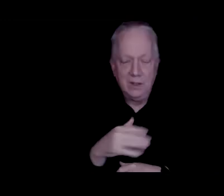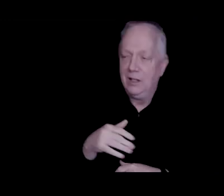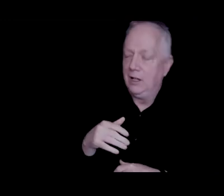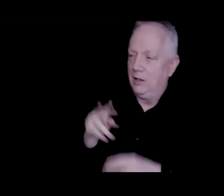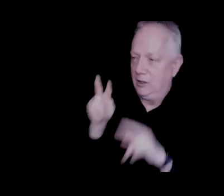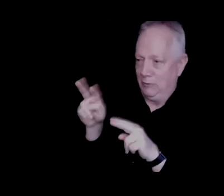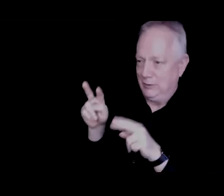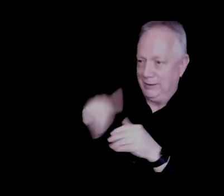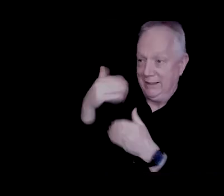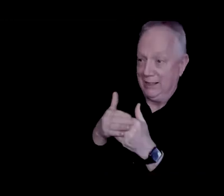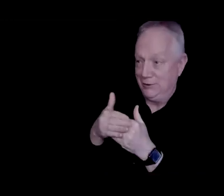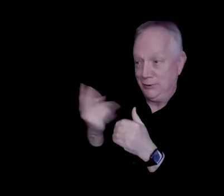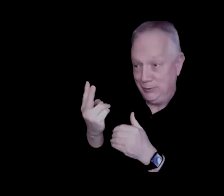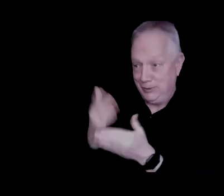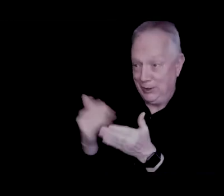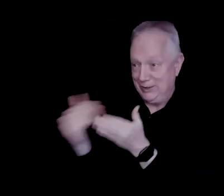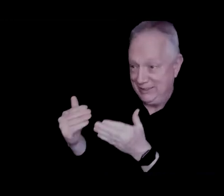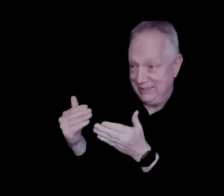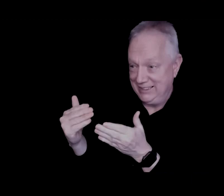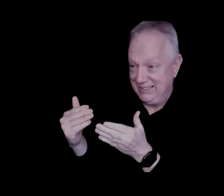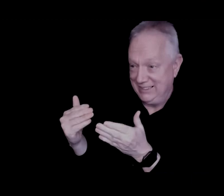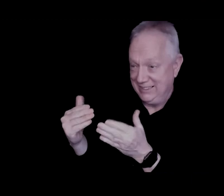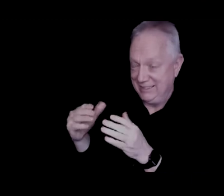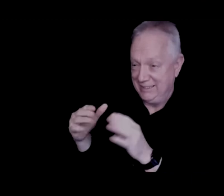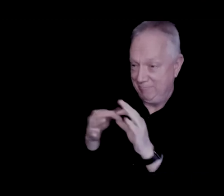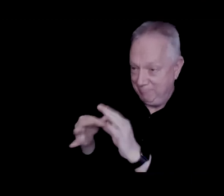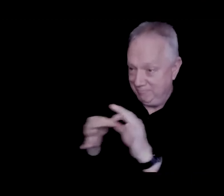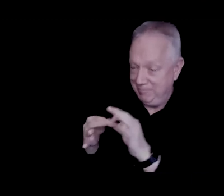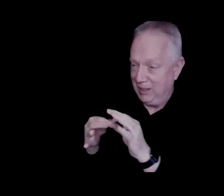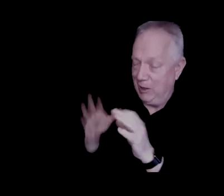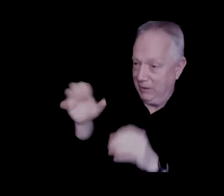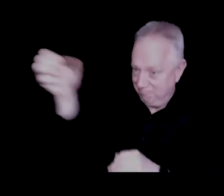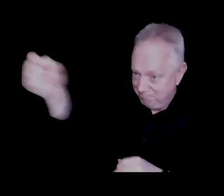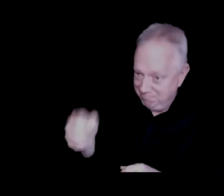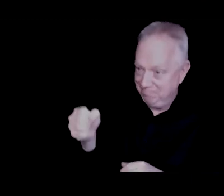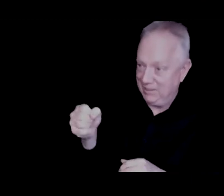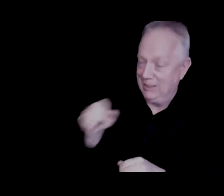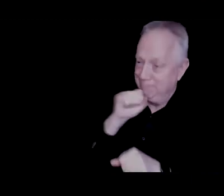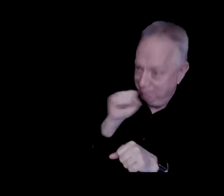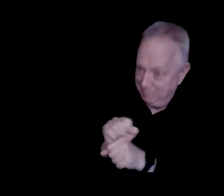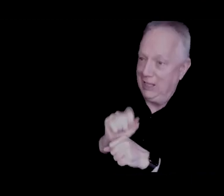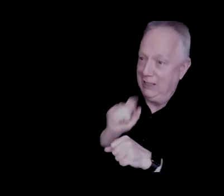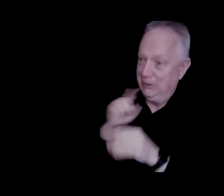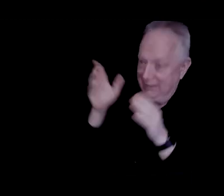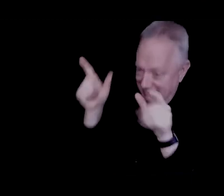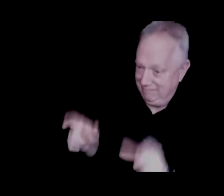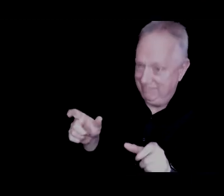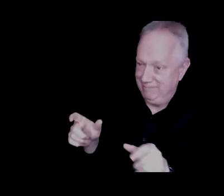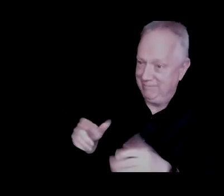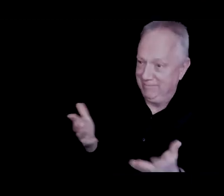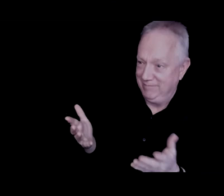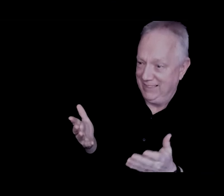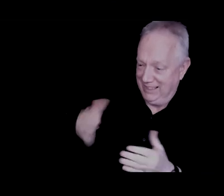to the next two parts of the trilogy, and hopefully we can have you appear live in our